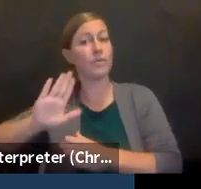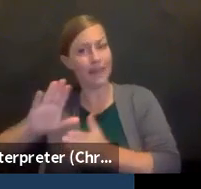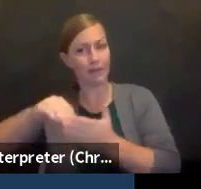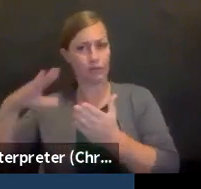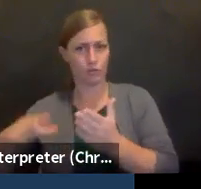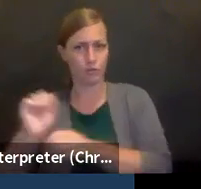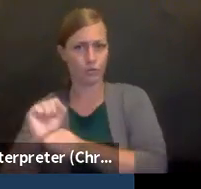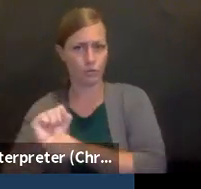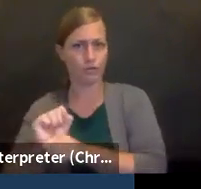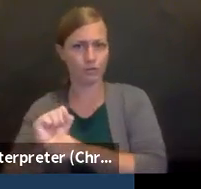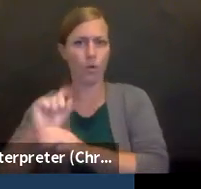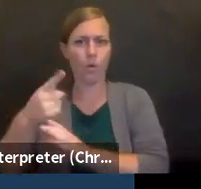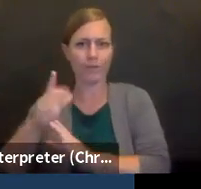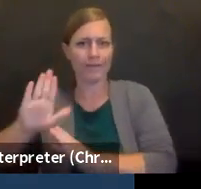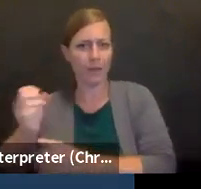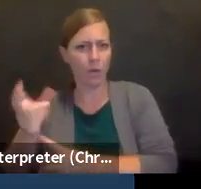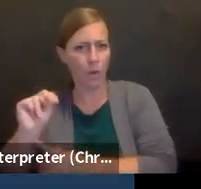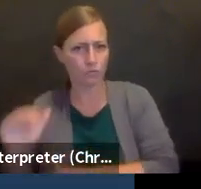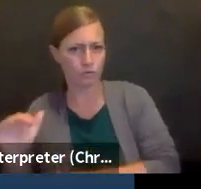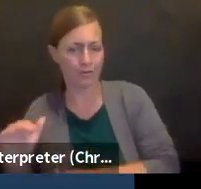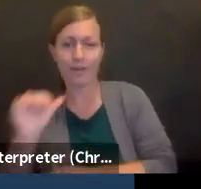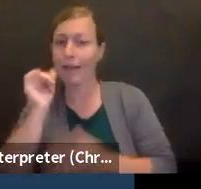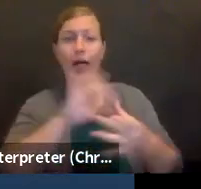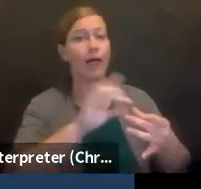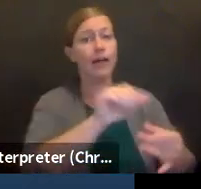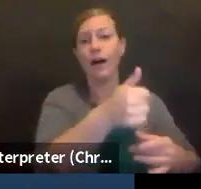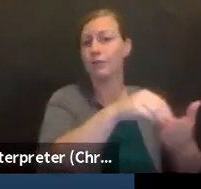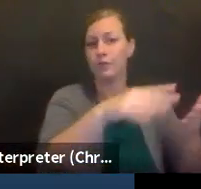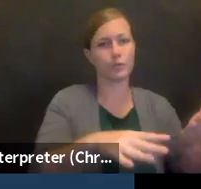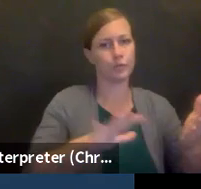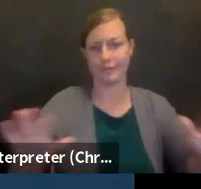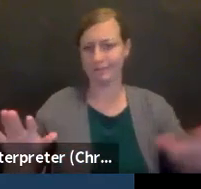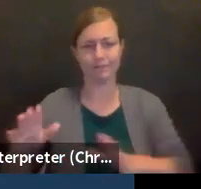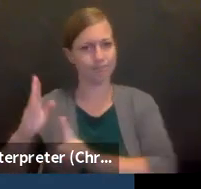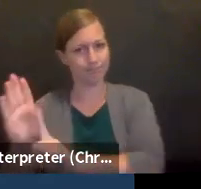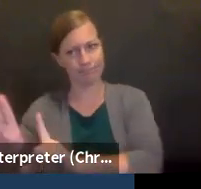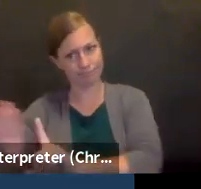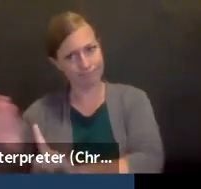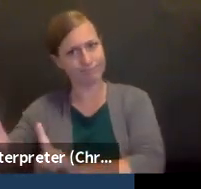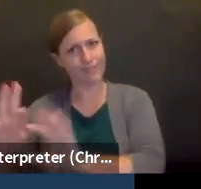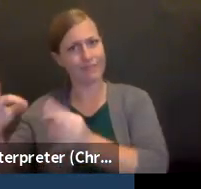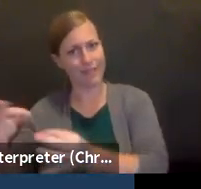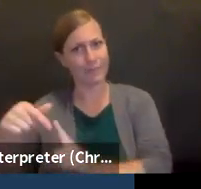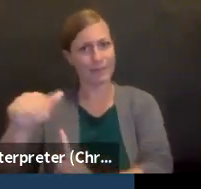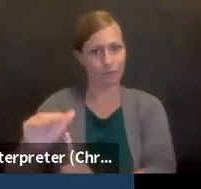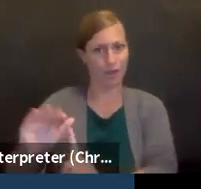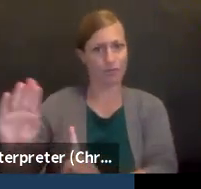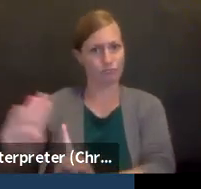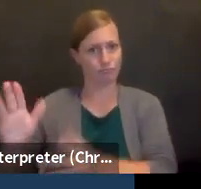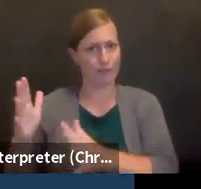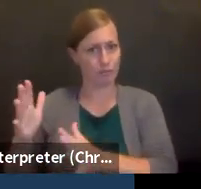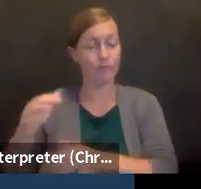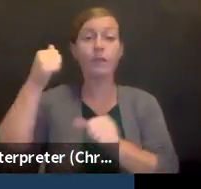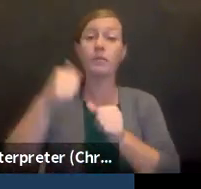for their students. This is not for other students. And if you remember from day one, to